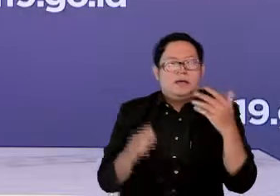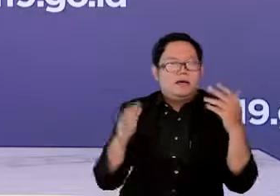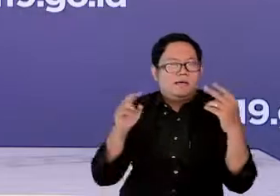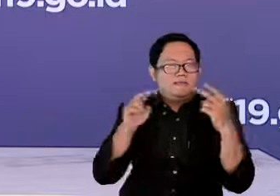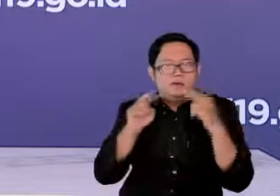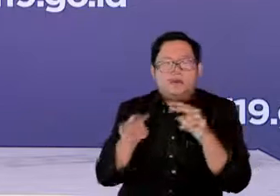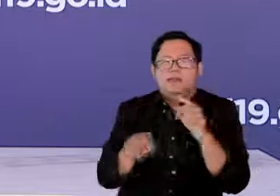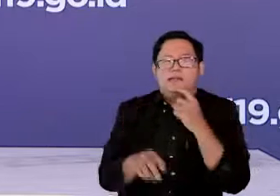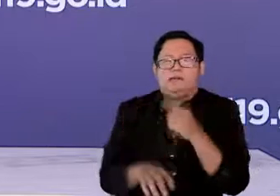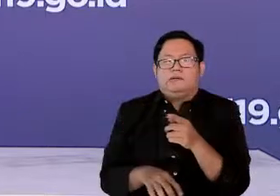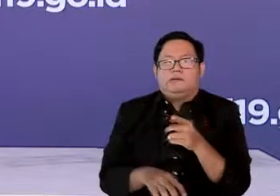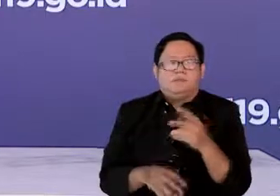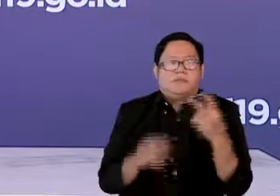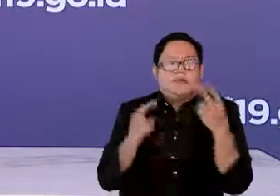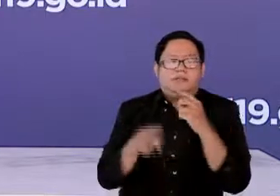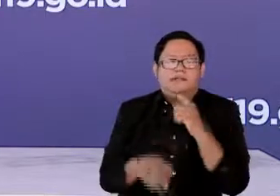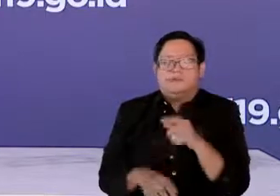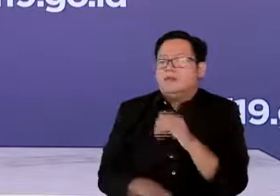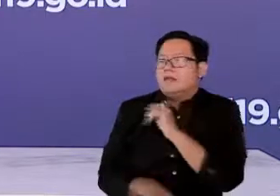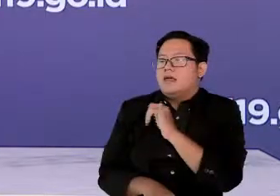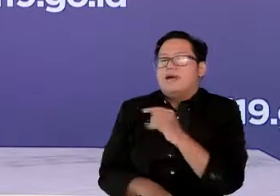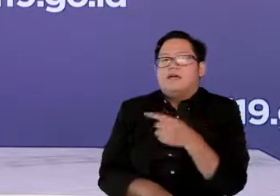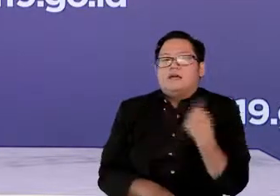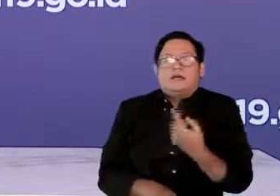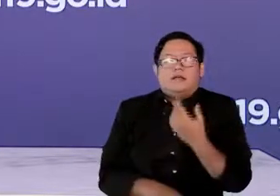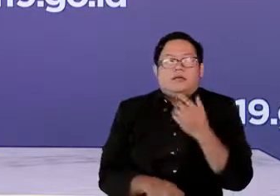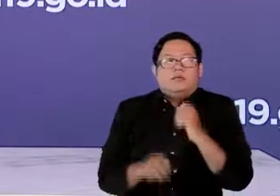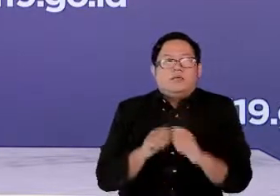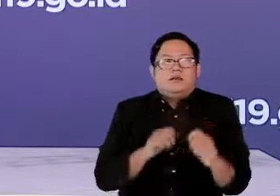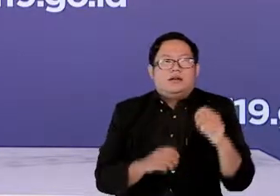course, when we make the roadmap of